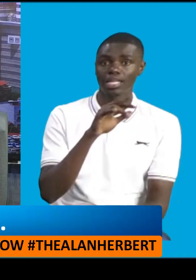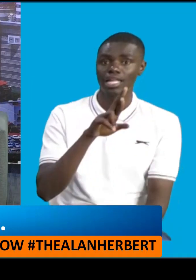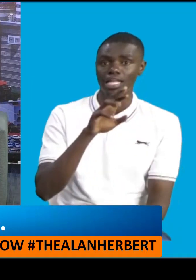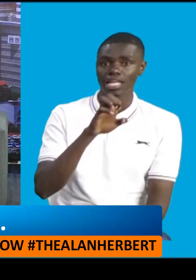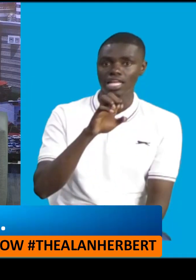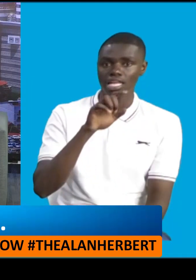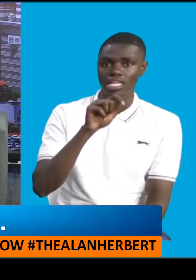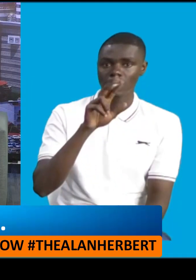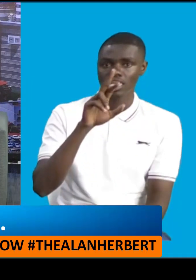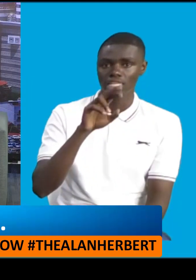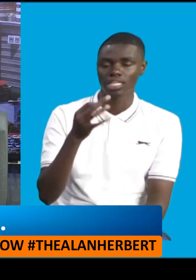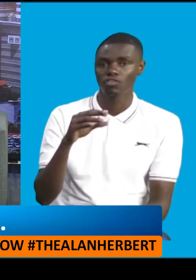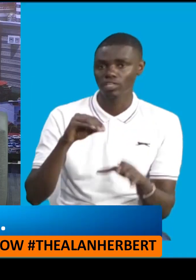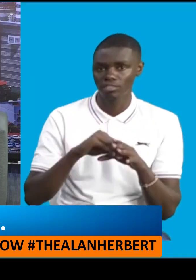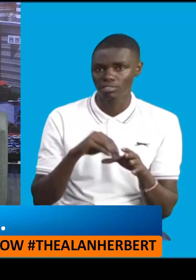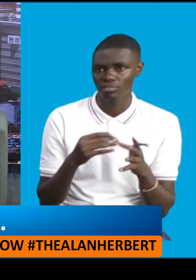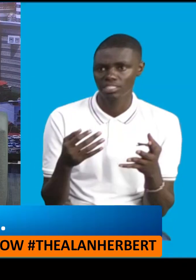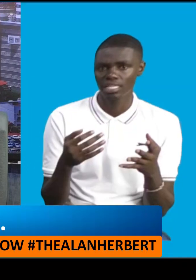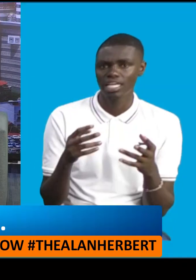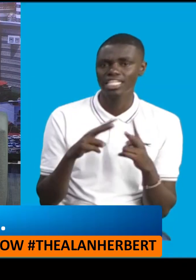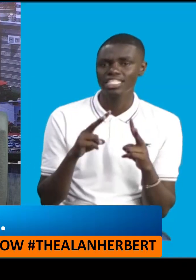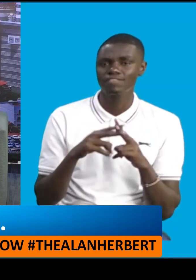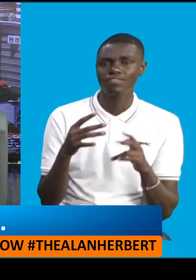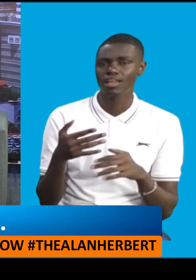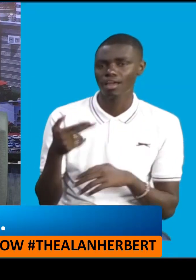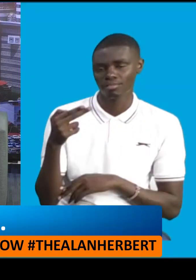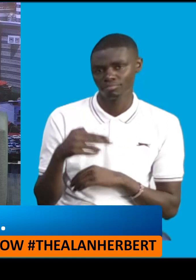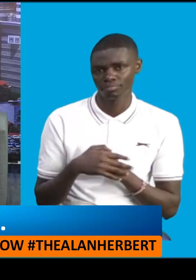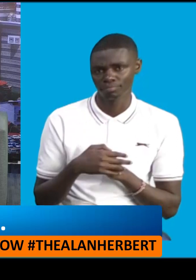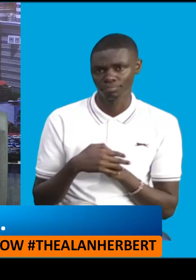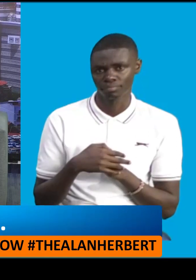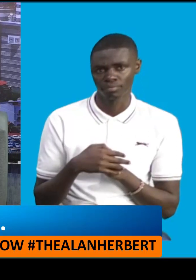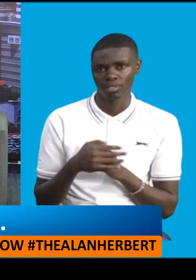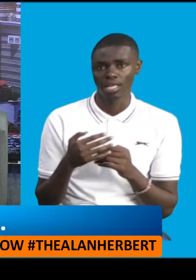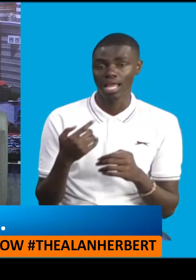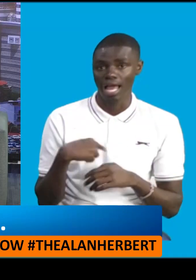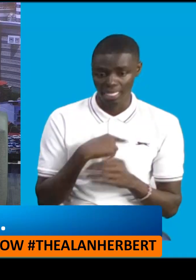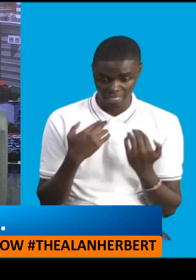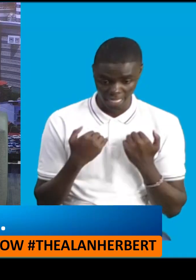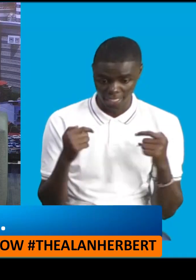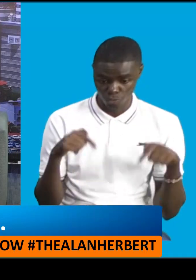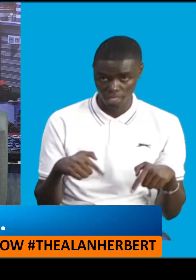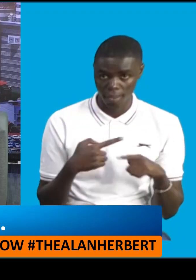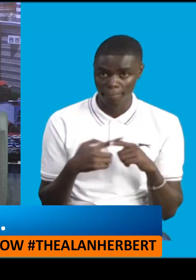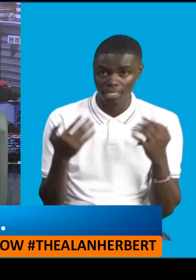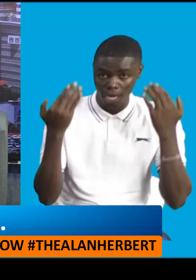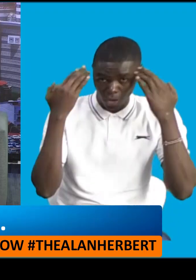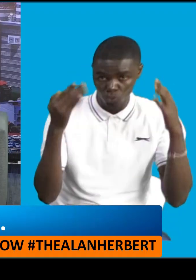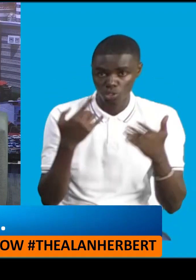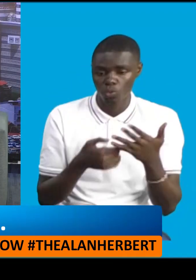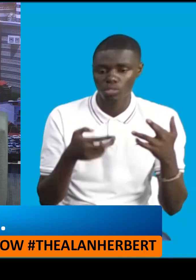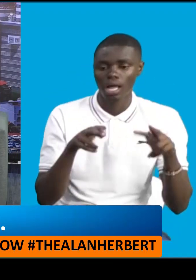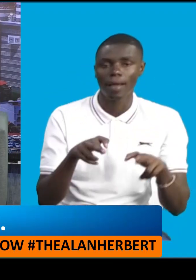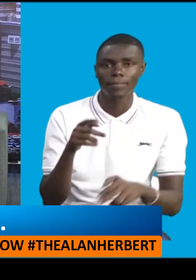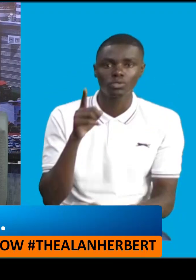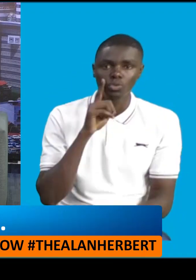20 shillings per day, the return is very high. And we are healthy today, but you never know what